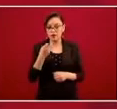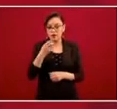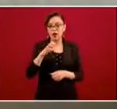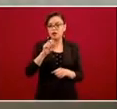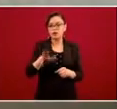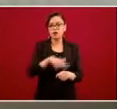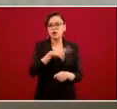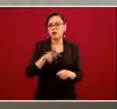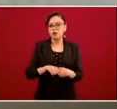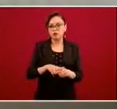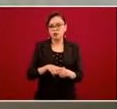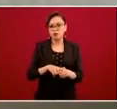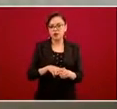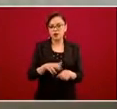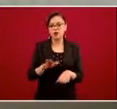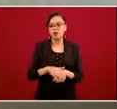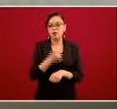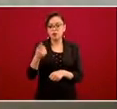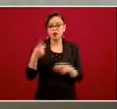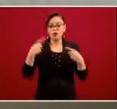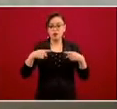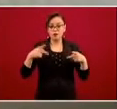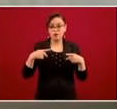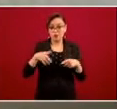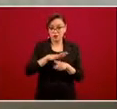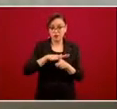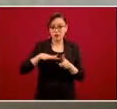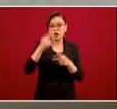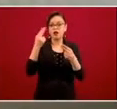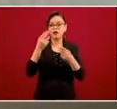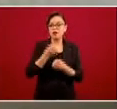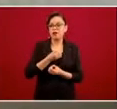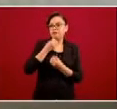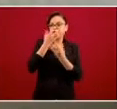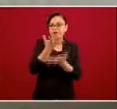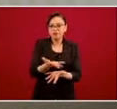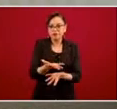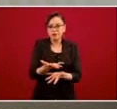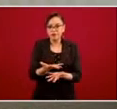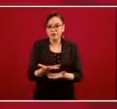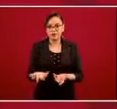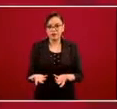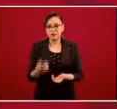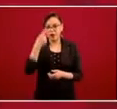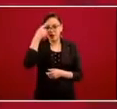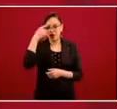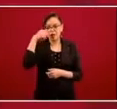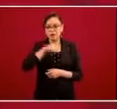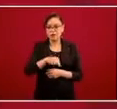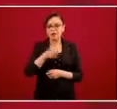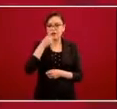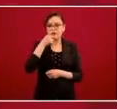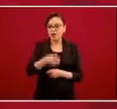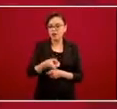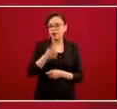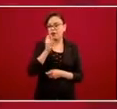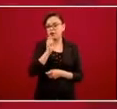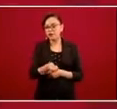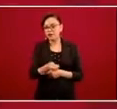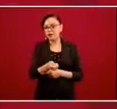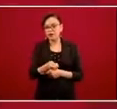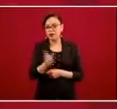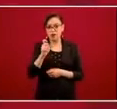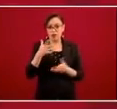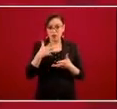certain amount of stress. And this, because we are all human, could sometimes derives in